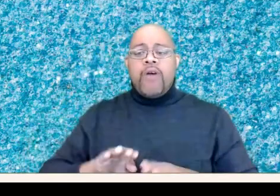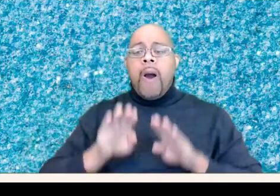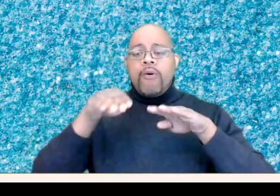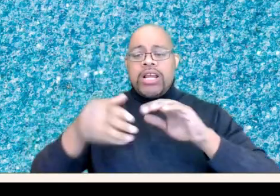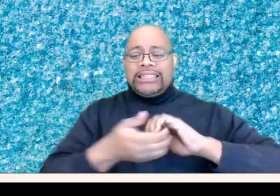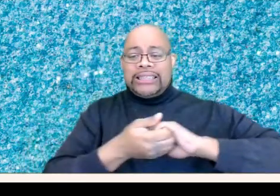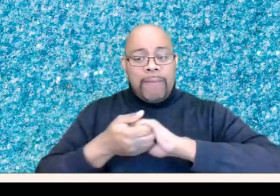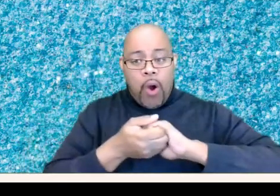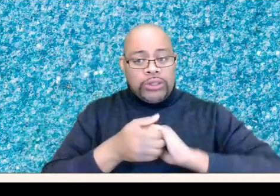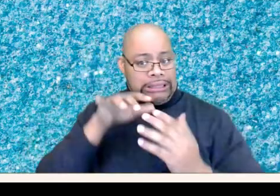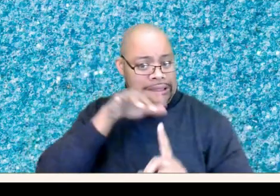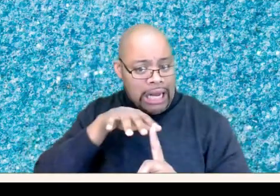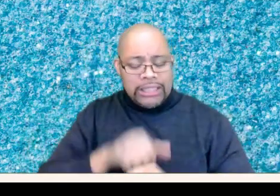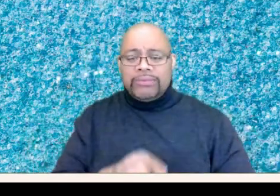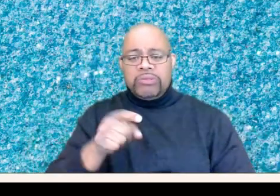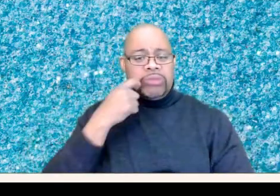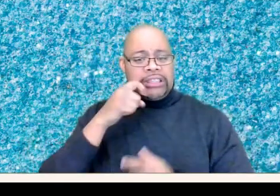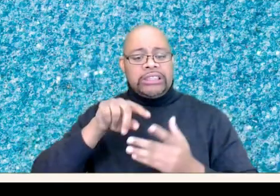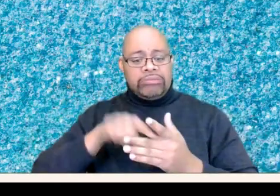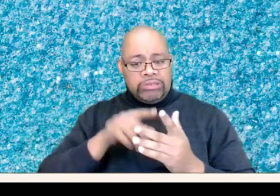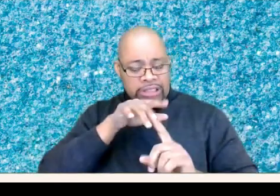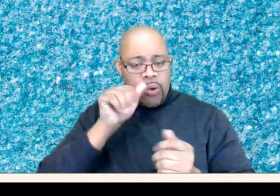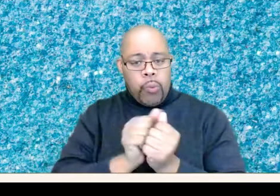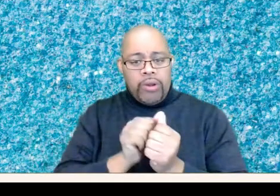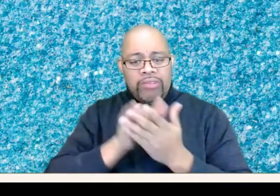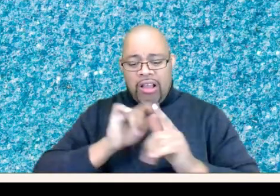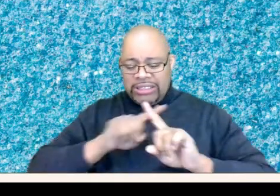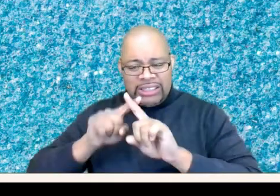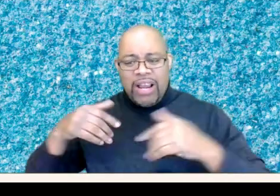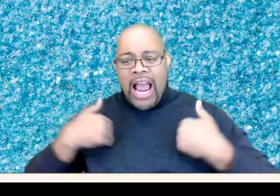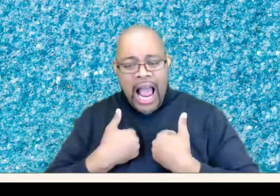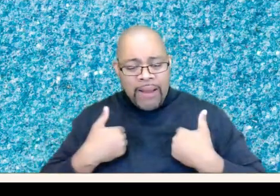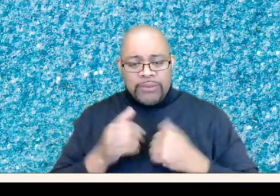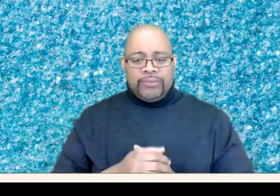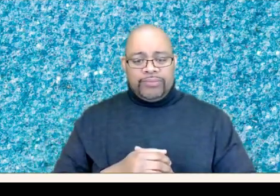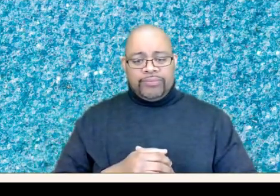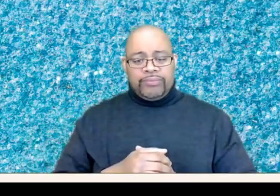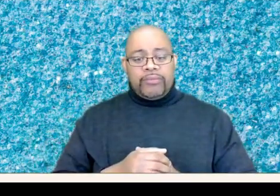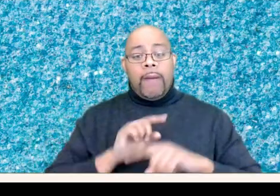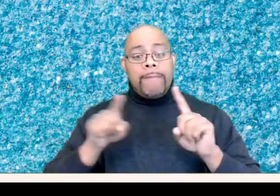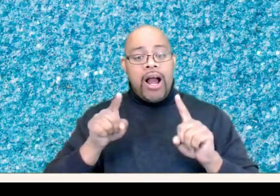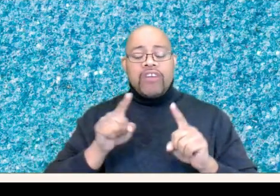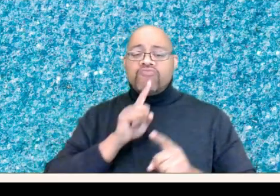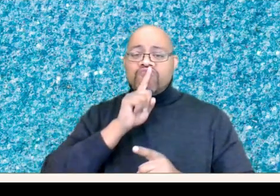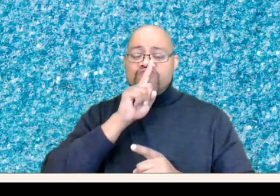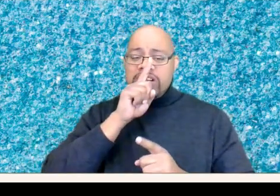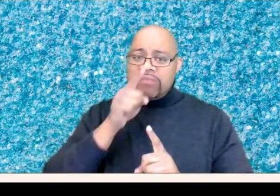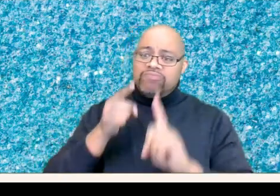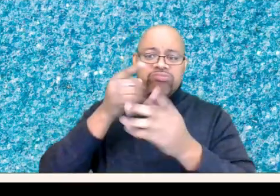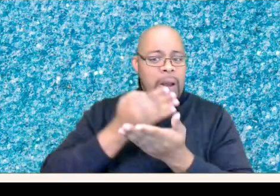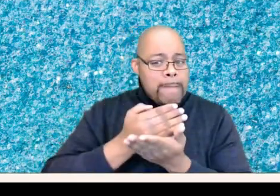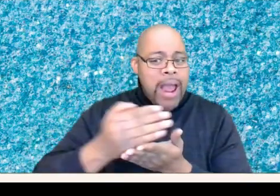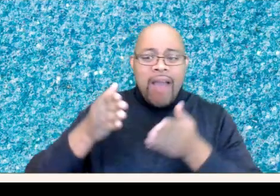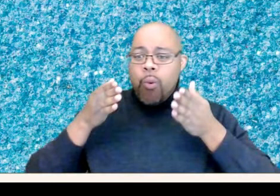symbiosis, initially studying symbiosis with bivalves and other marine organisms, but literally paved the way